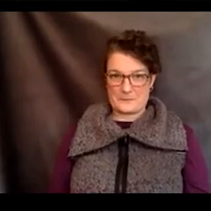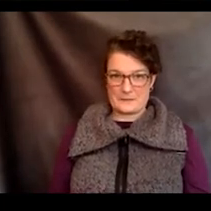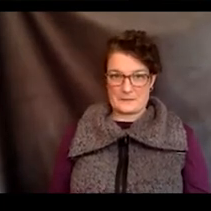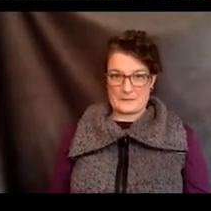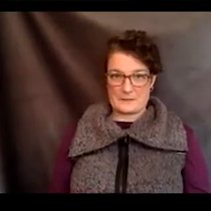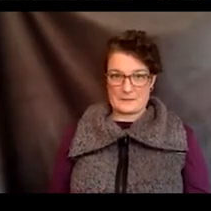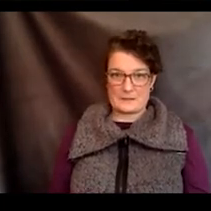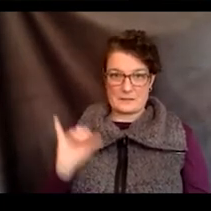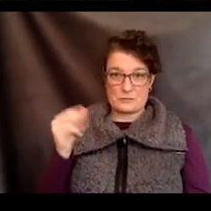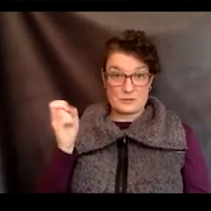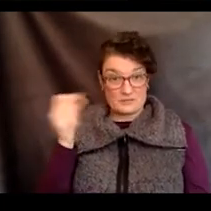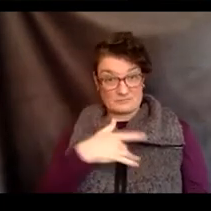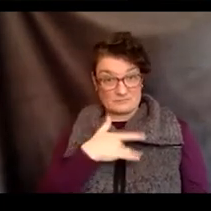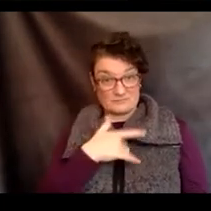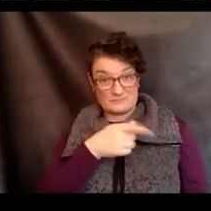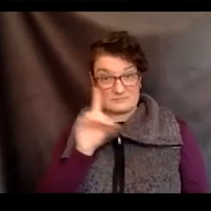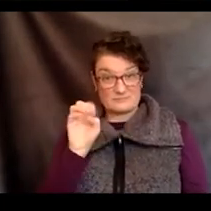What do you think about it, Debbie?